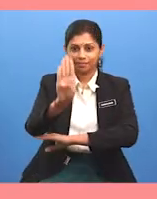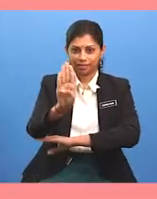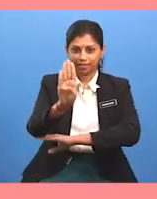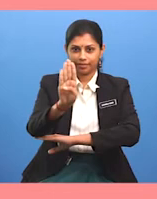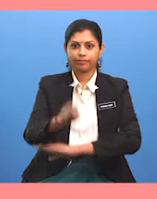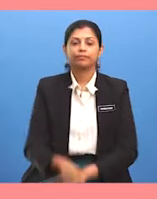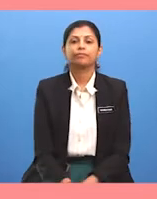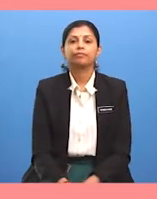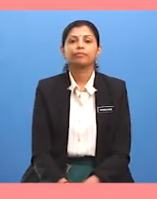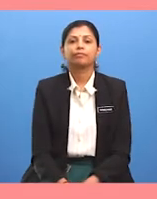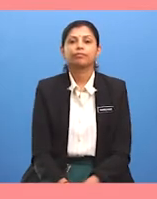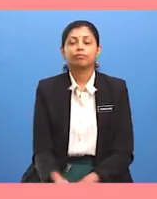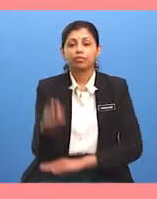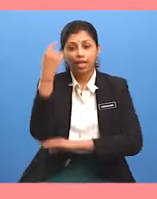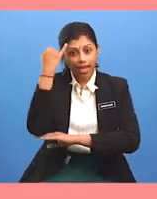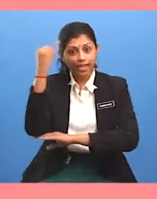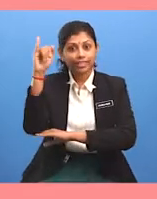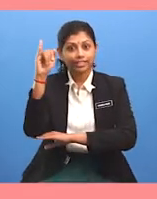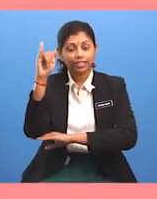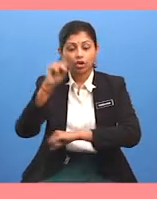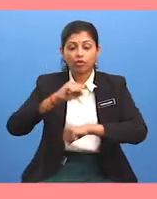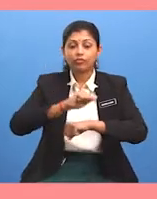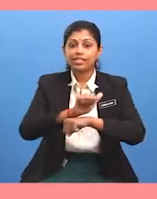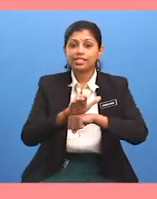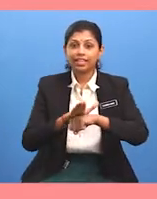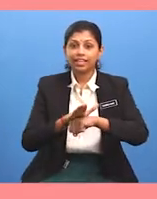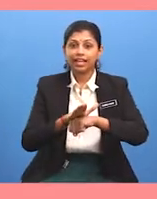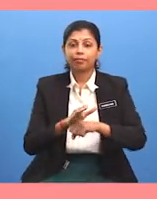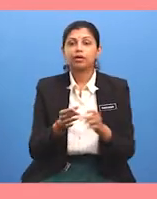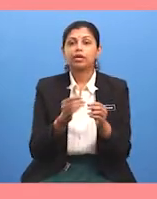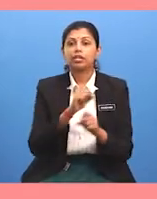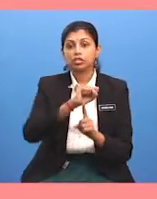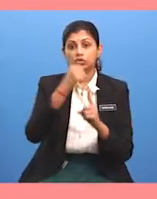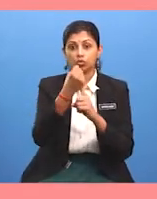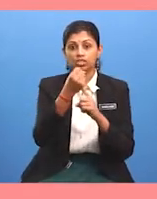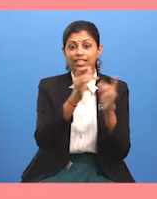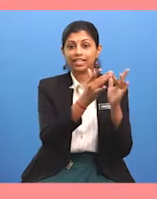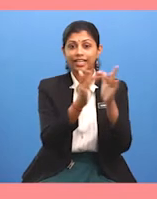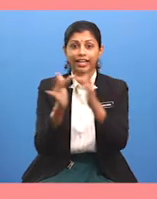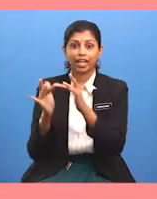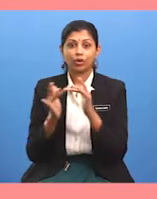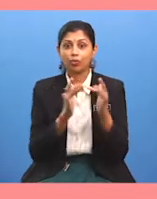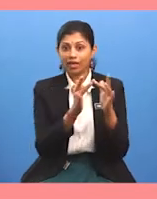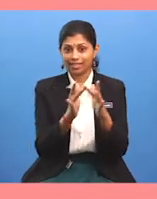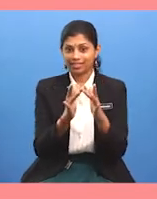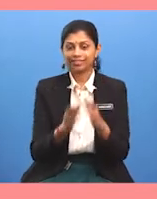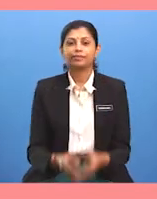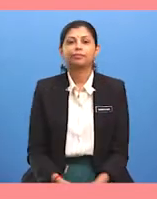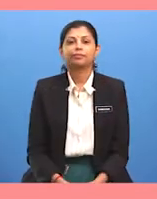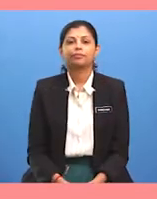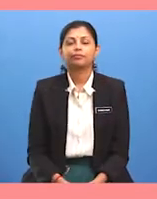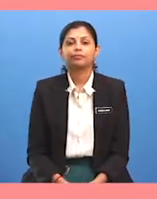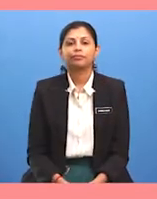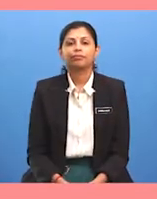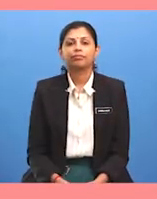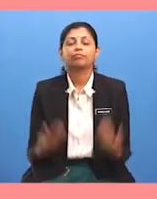is B, as the idea of setting up a social networking site must have popped up